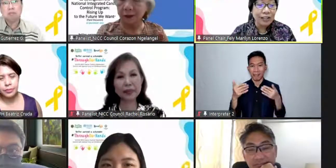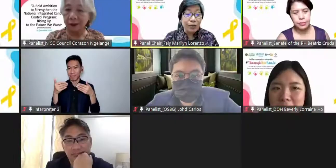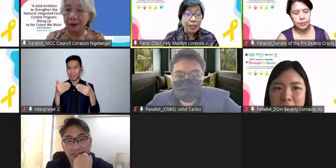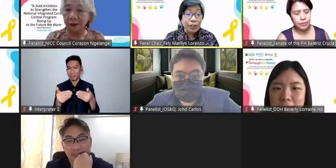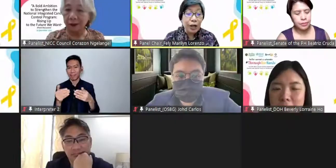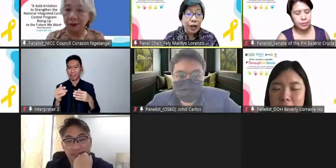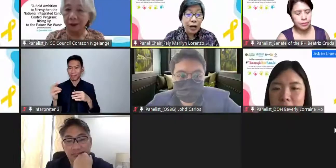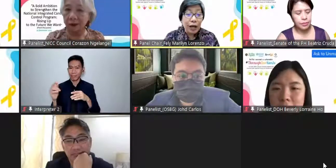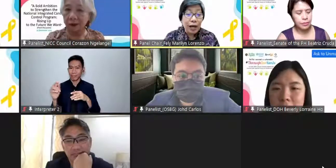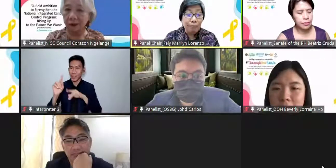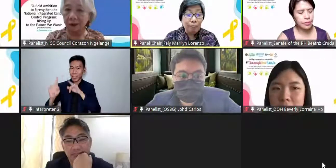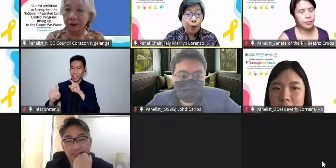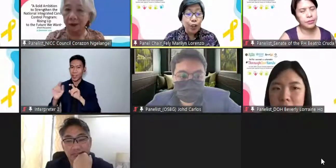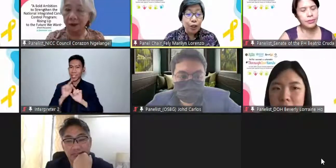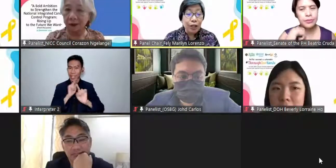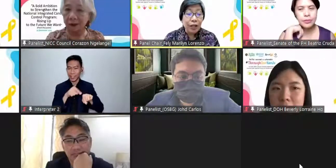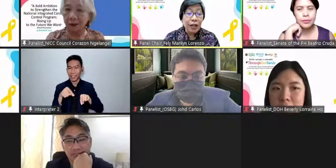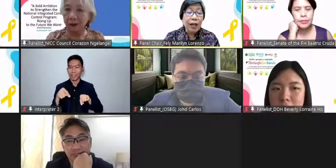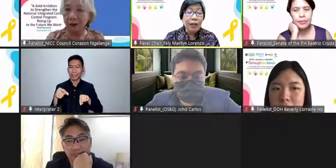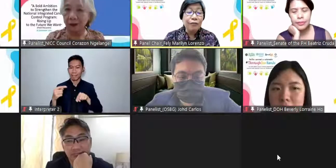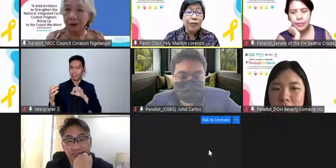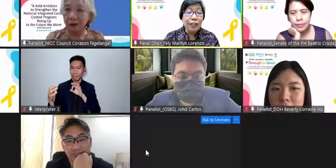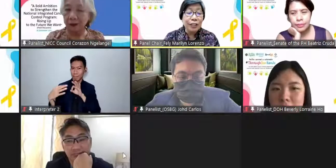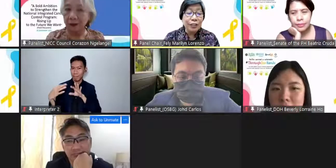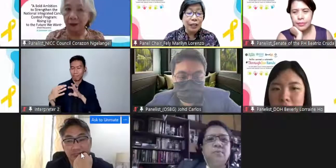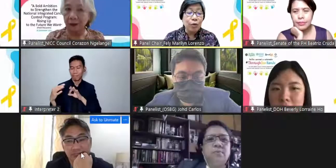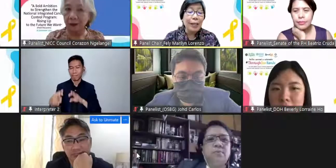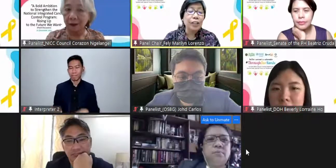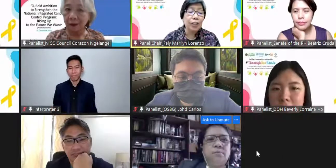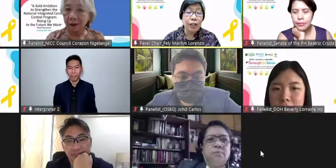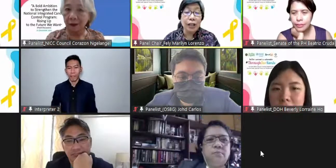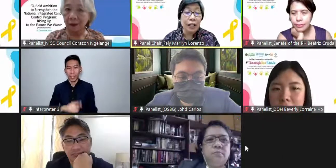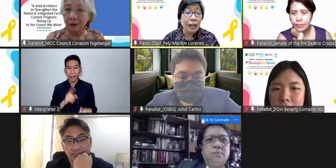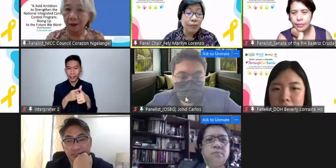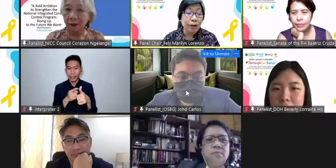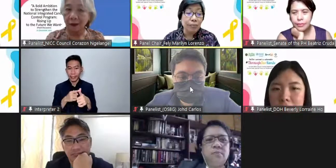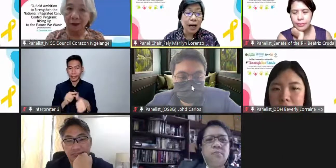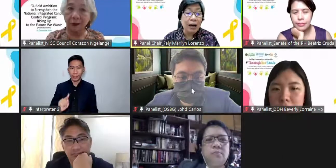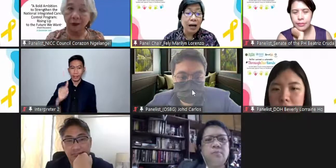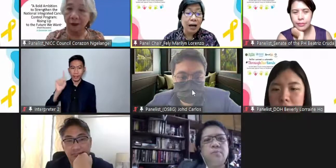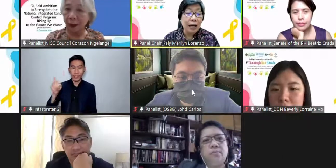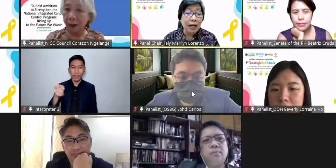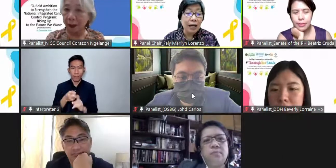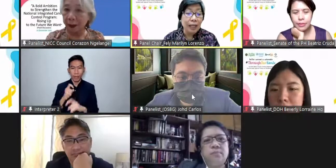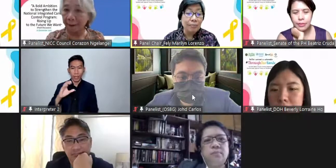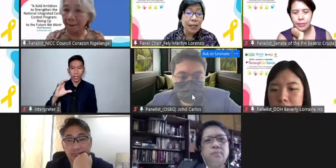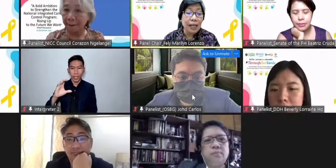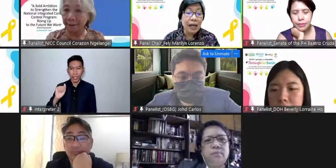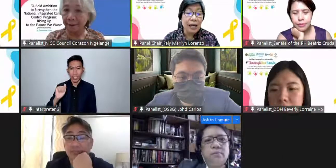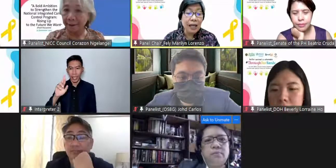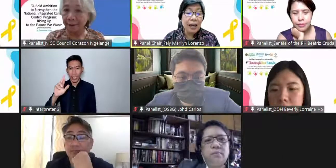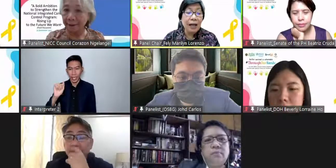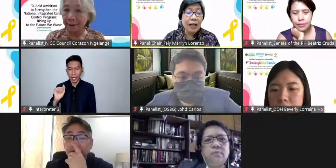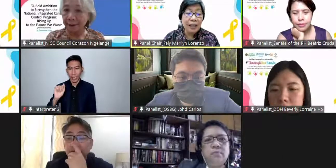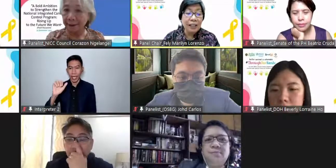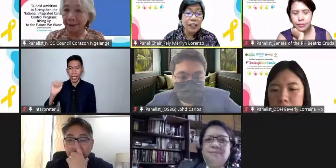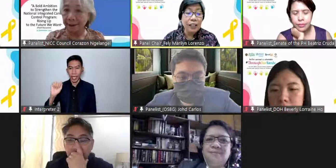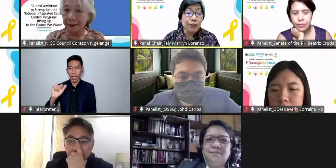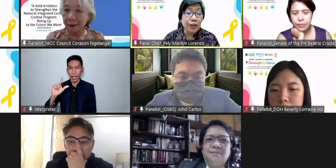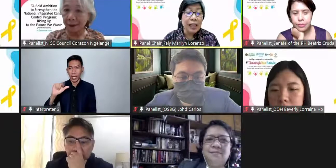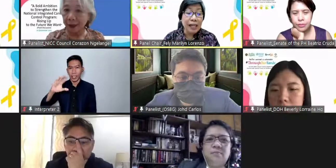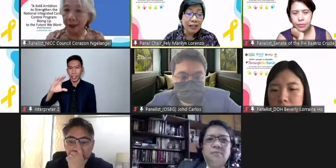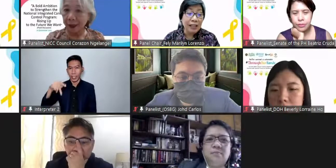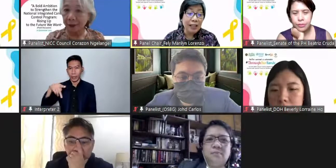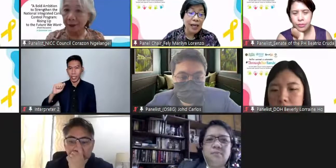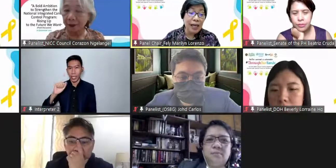and answer portion. The first question from Cara Alikpala is this: